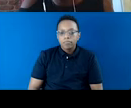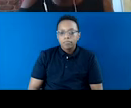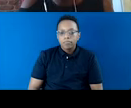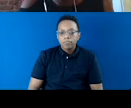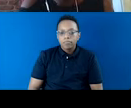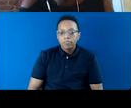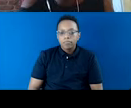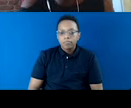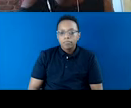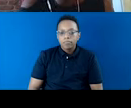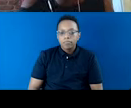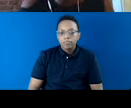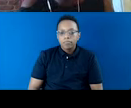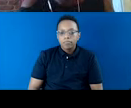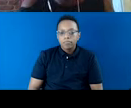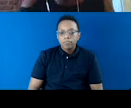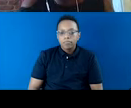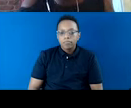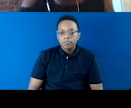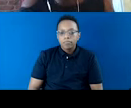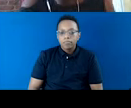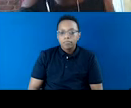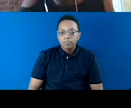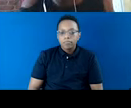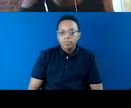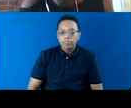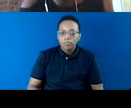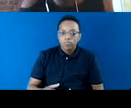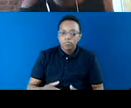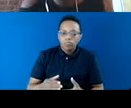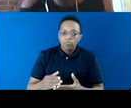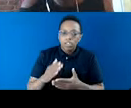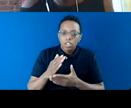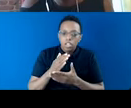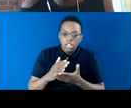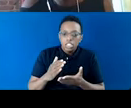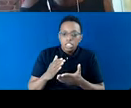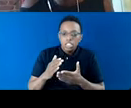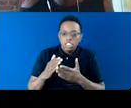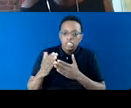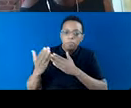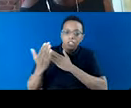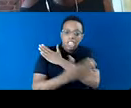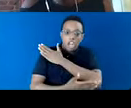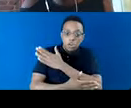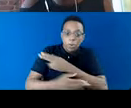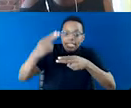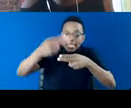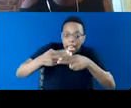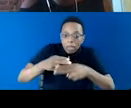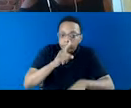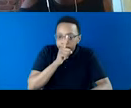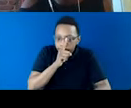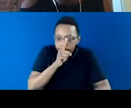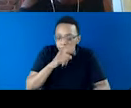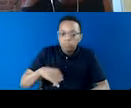I'm seeing here, if you don't, some of them are not named countries, right? And so if your country